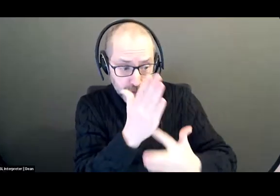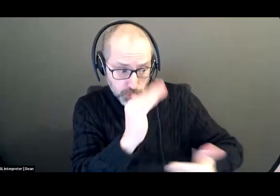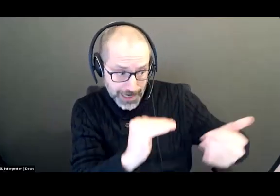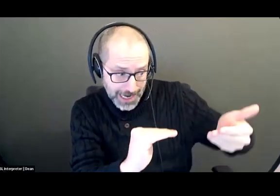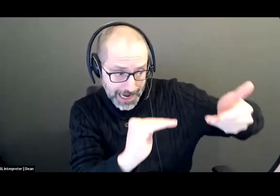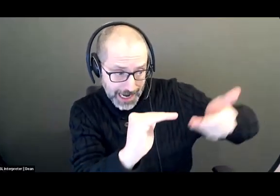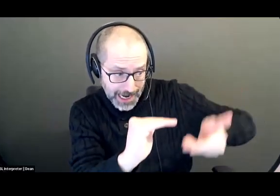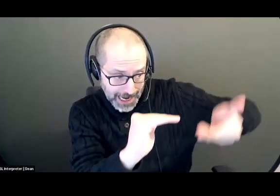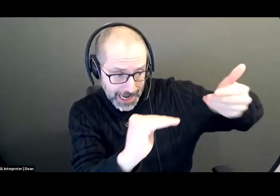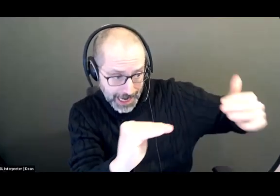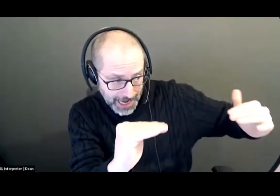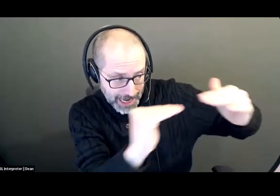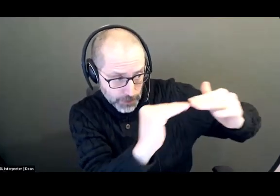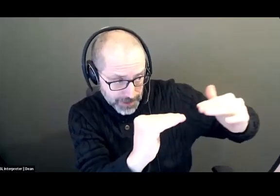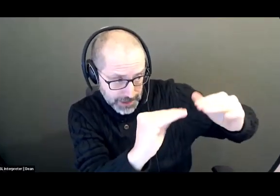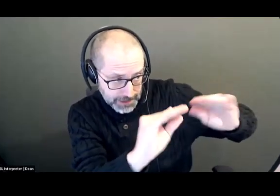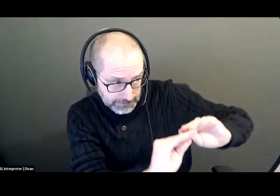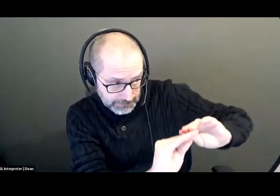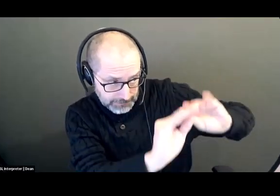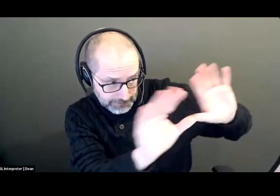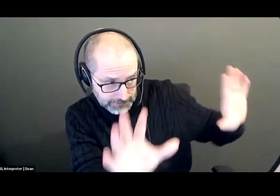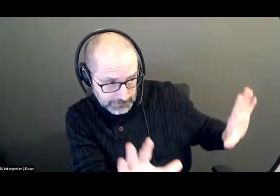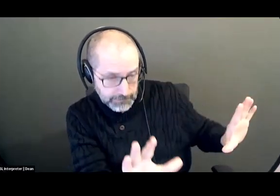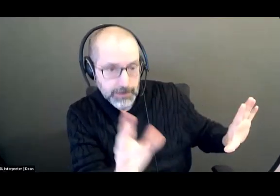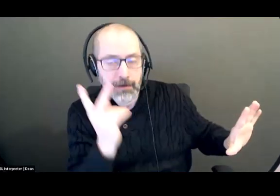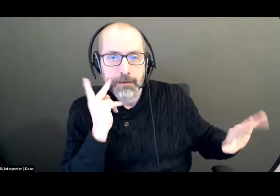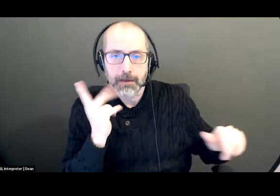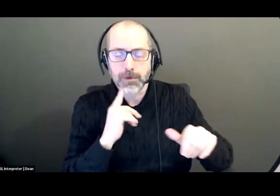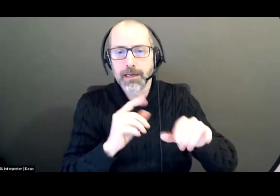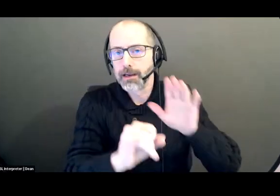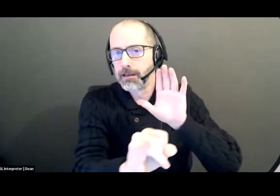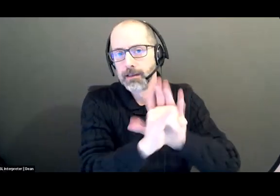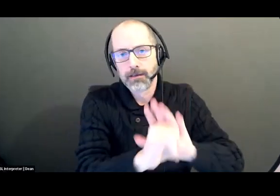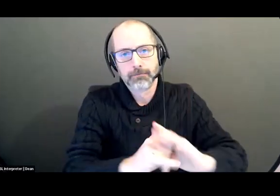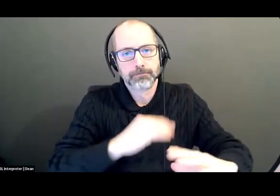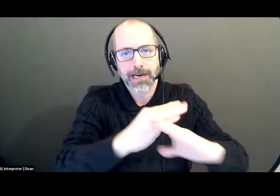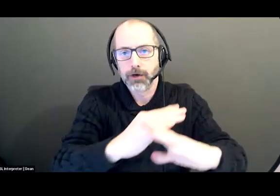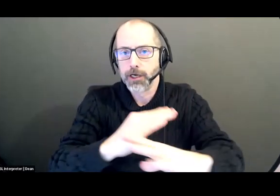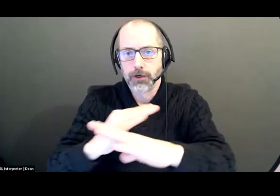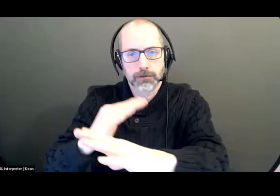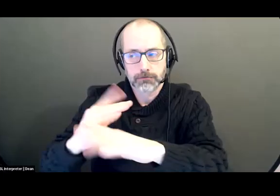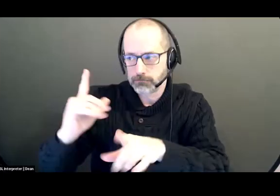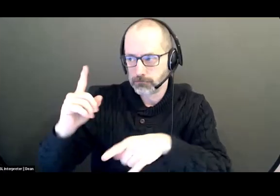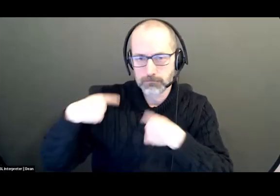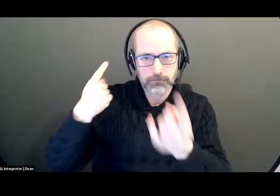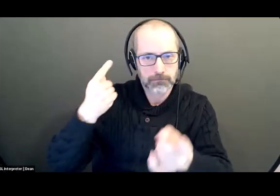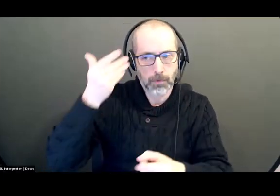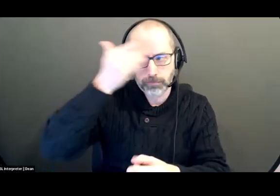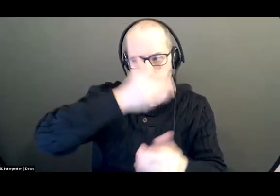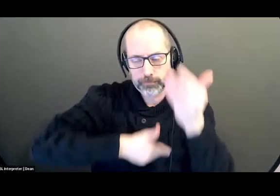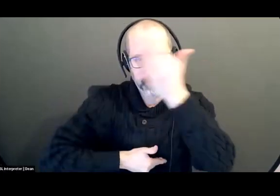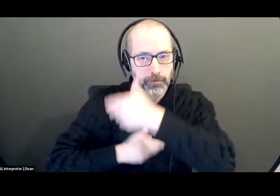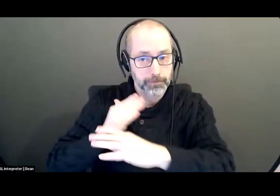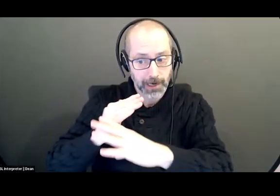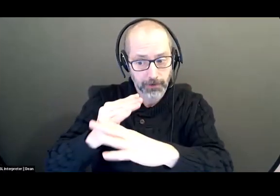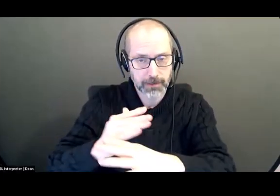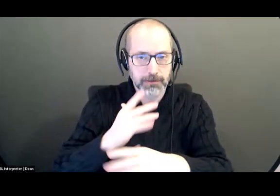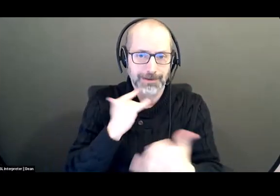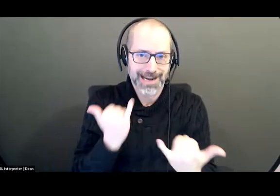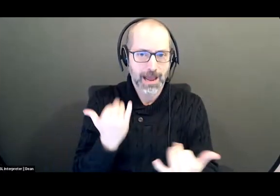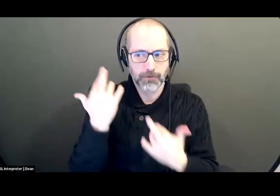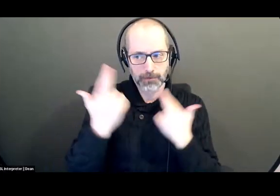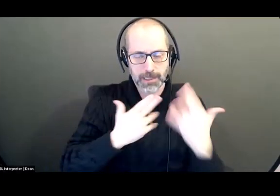our workforce. When we approach our work through an equity lens, we notice barriers that might otherwise have gone